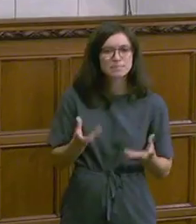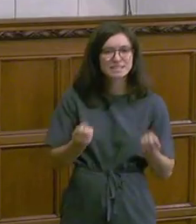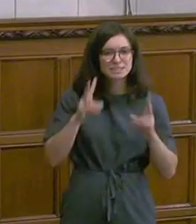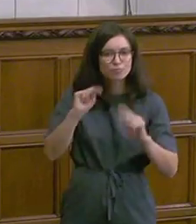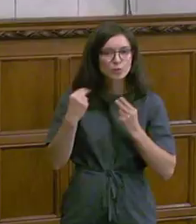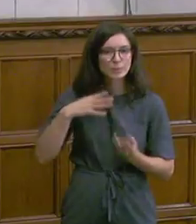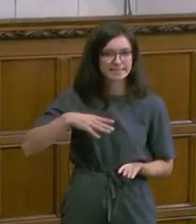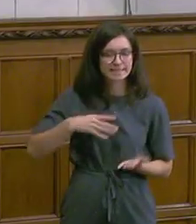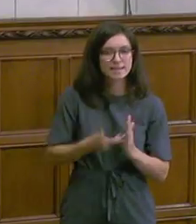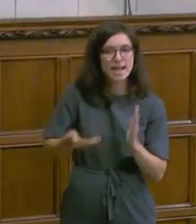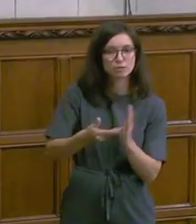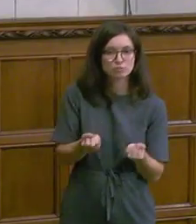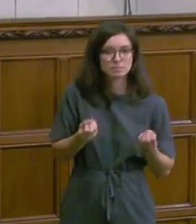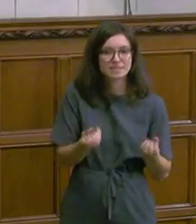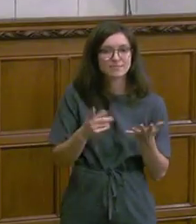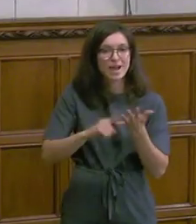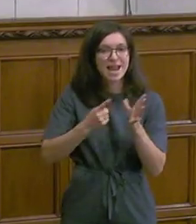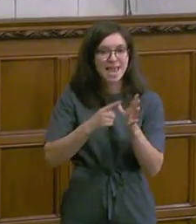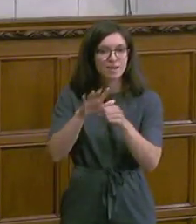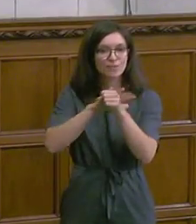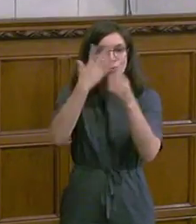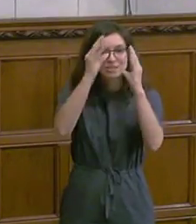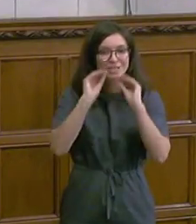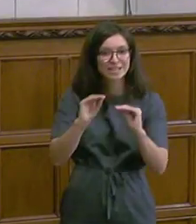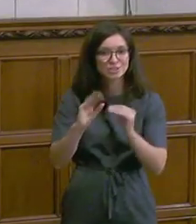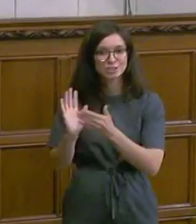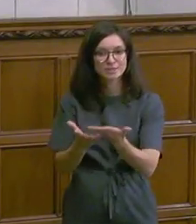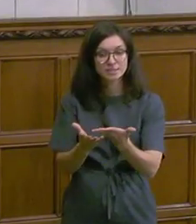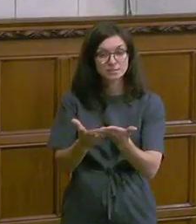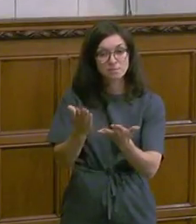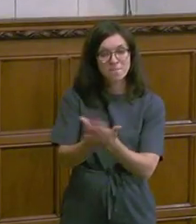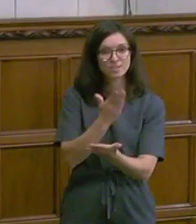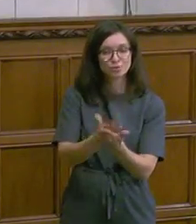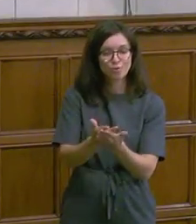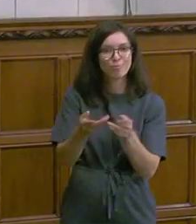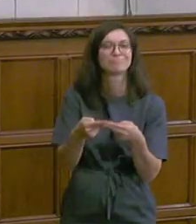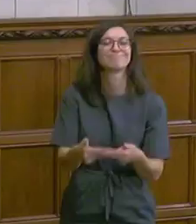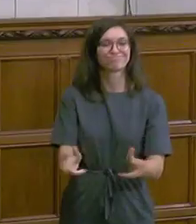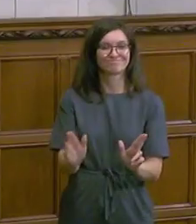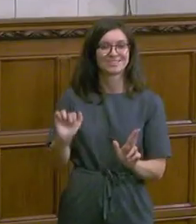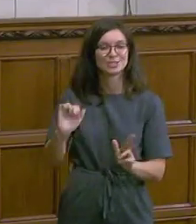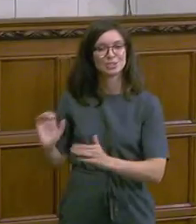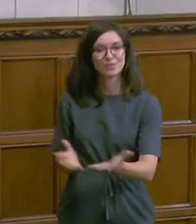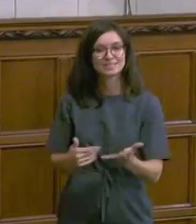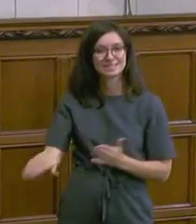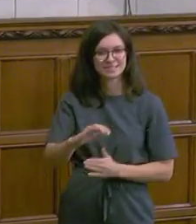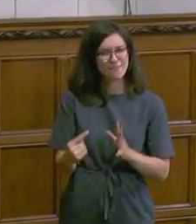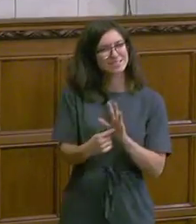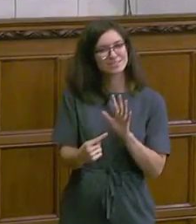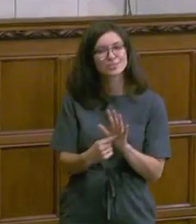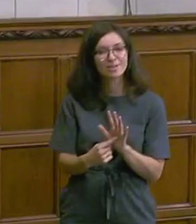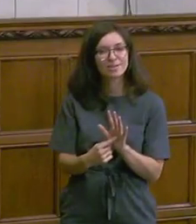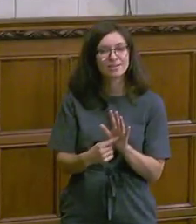for local authorities, for education services, to be able to provide these very essential services. We've already heard